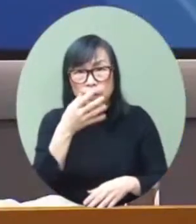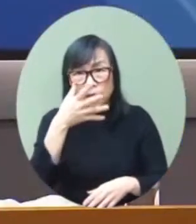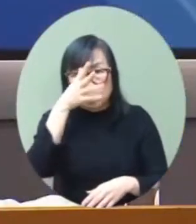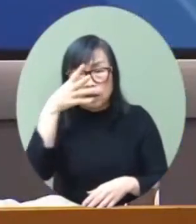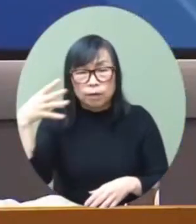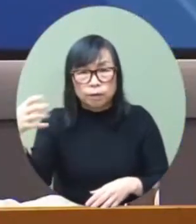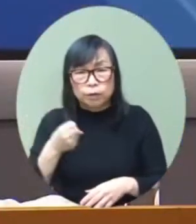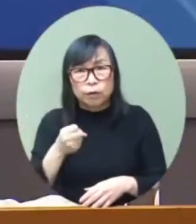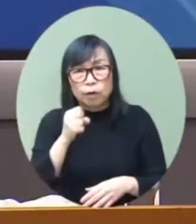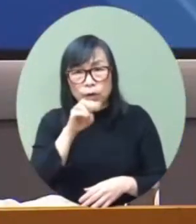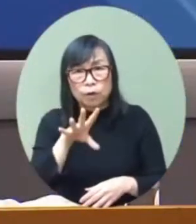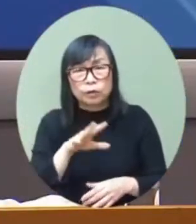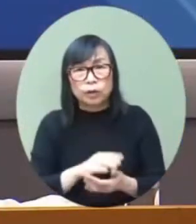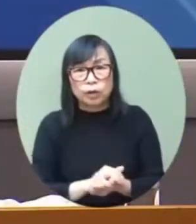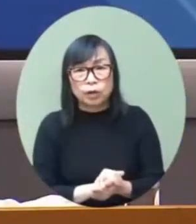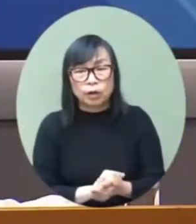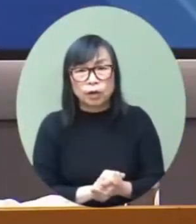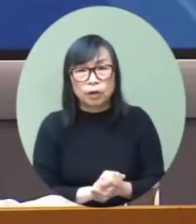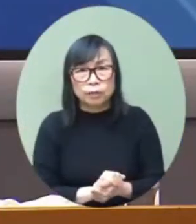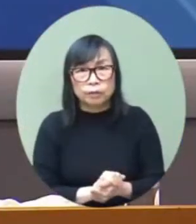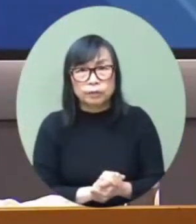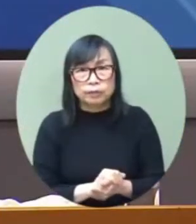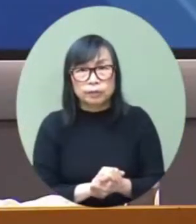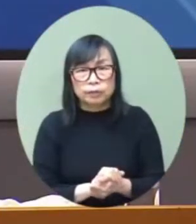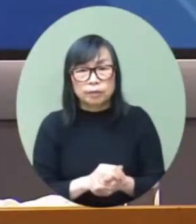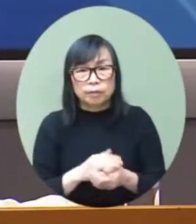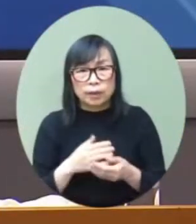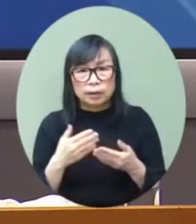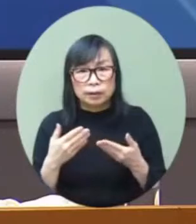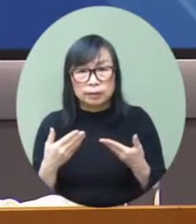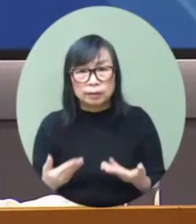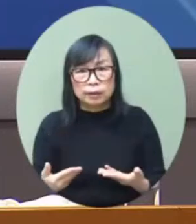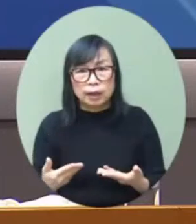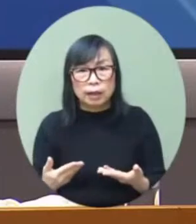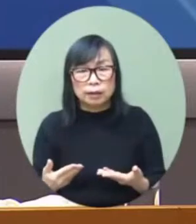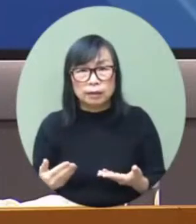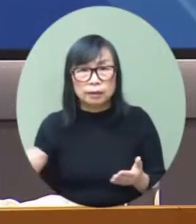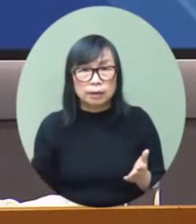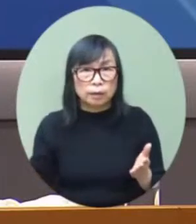chief executive explained that overall,